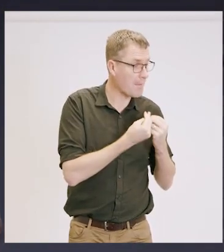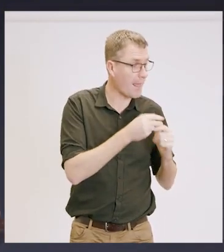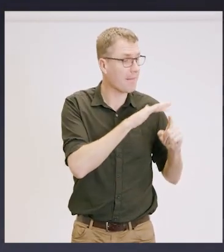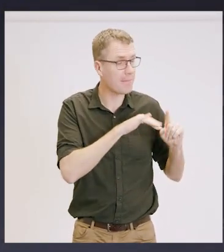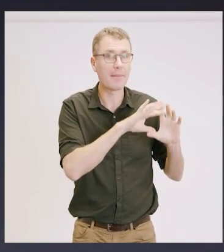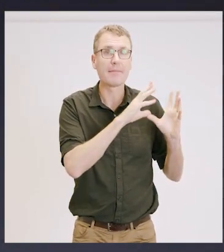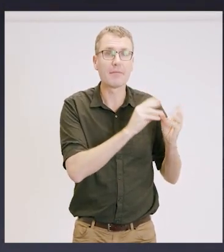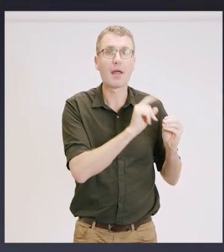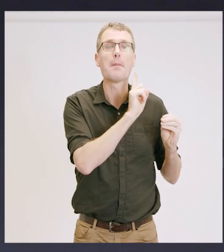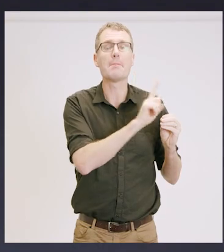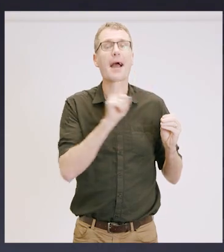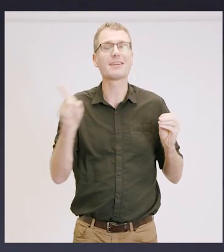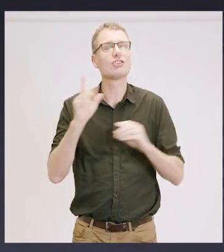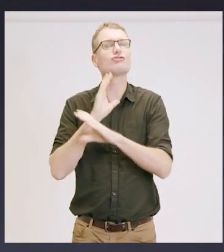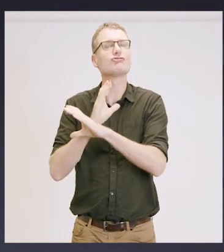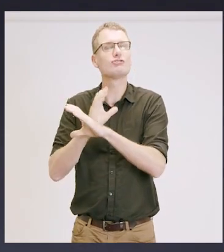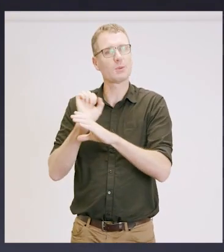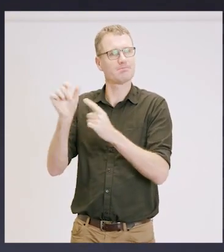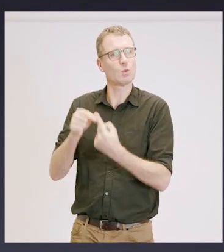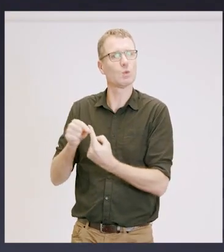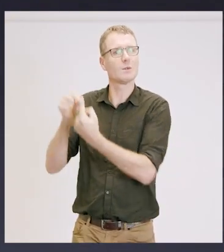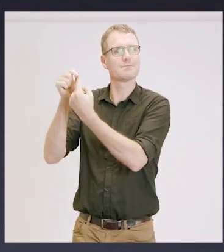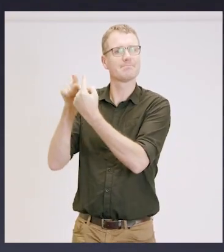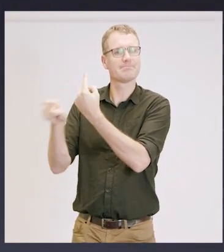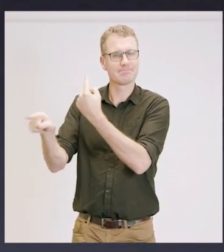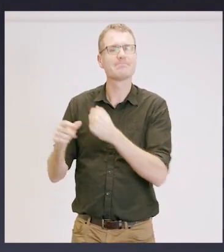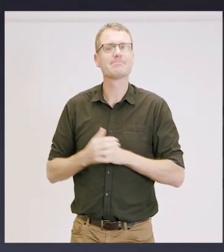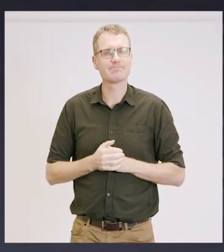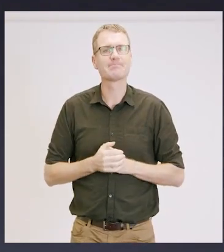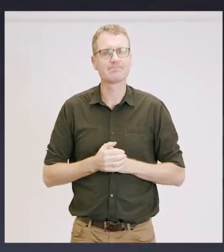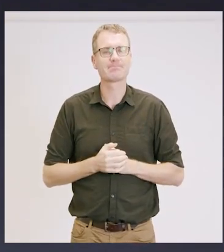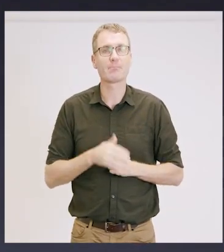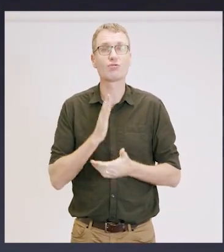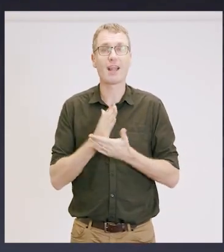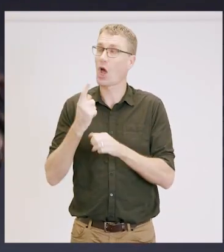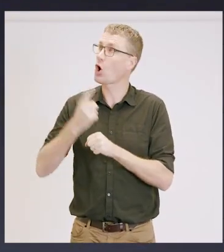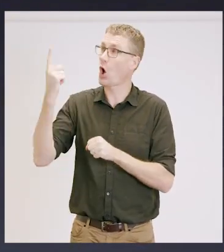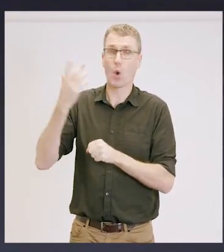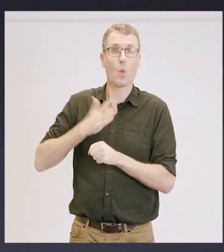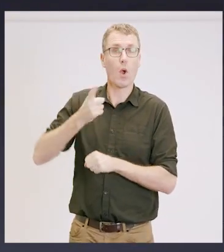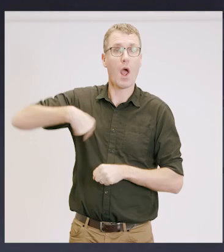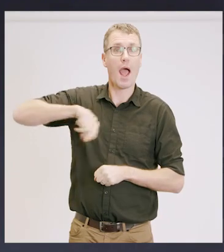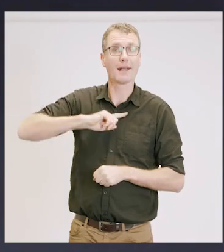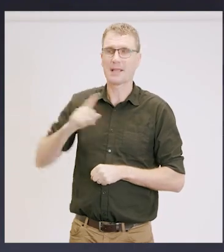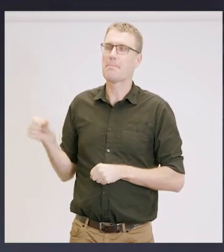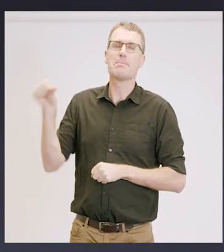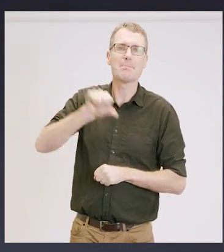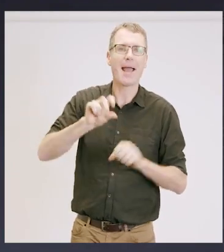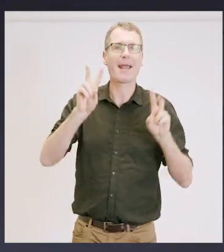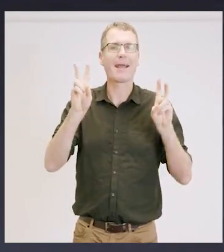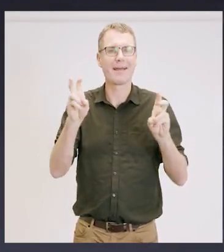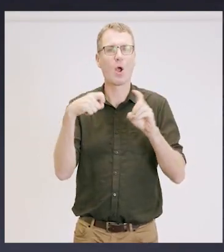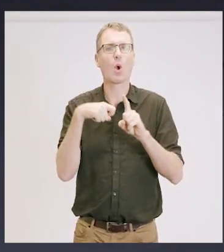well. And this is what God is calling us back to. He is calling us back to koinonia. He's calling us